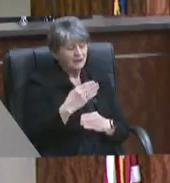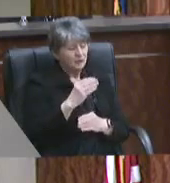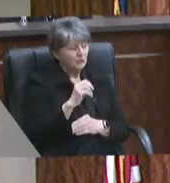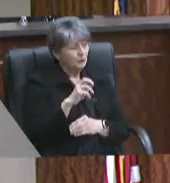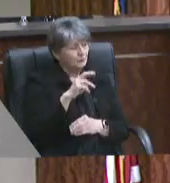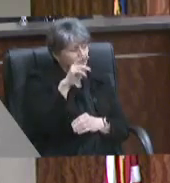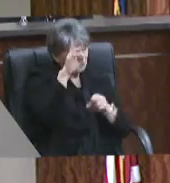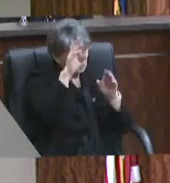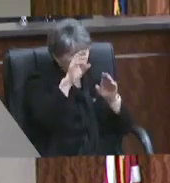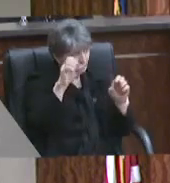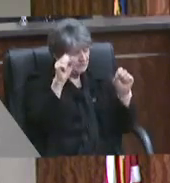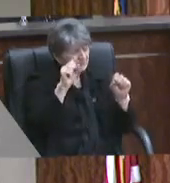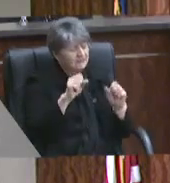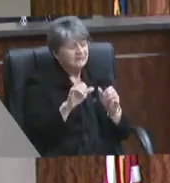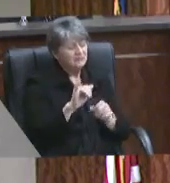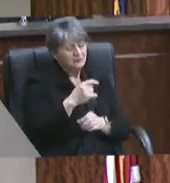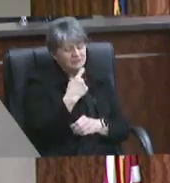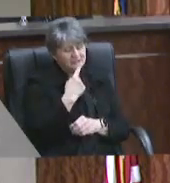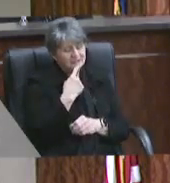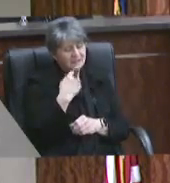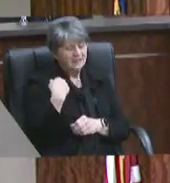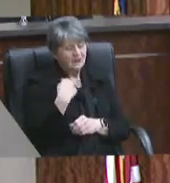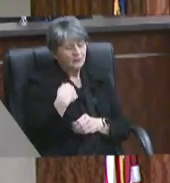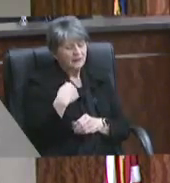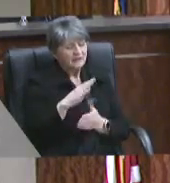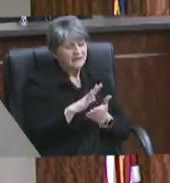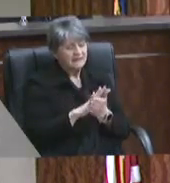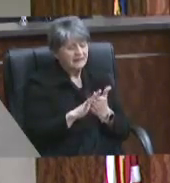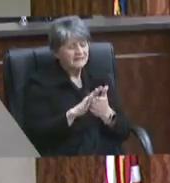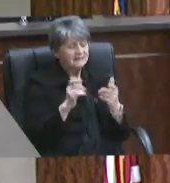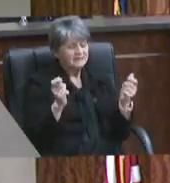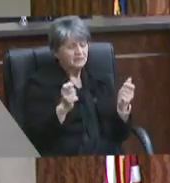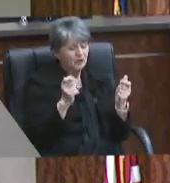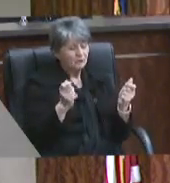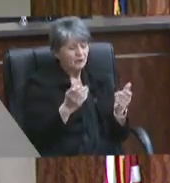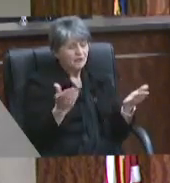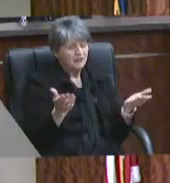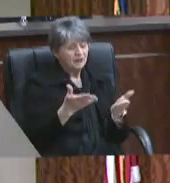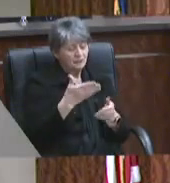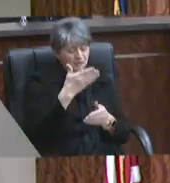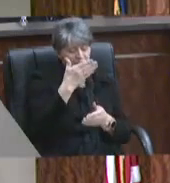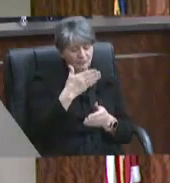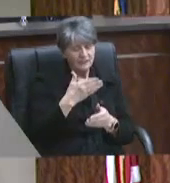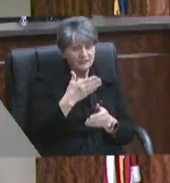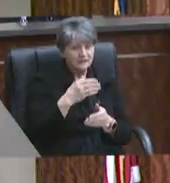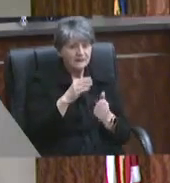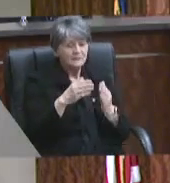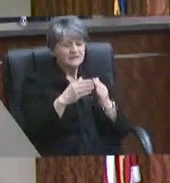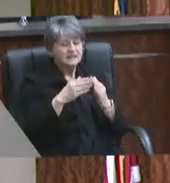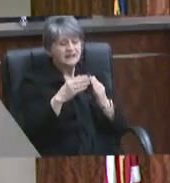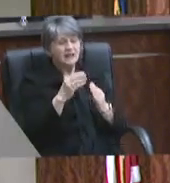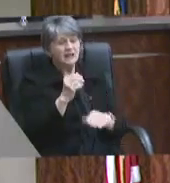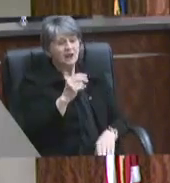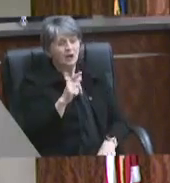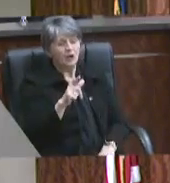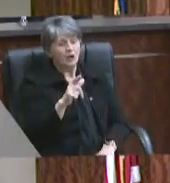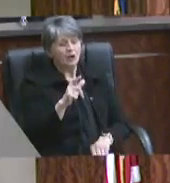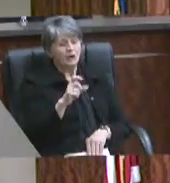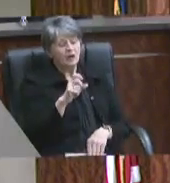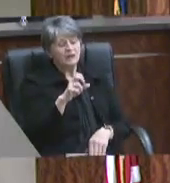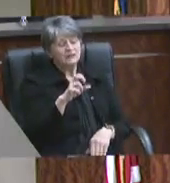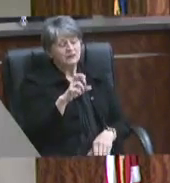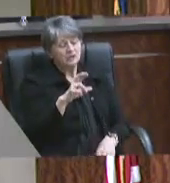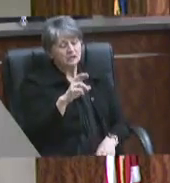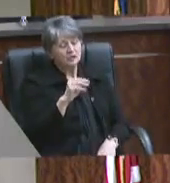President. Indicated we had a nice ceremony here in front of City Hall for Martin Luther